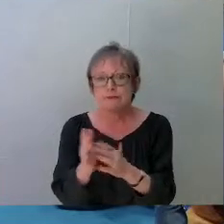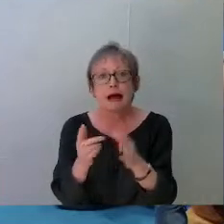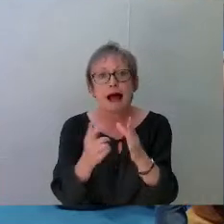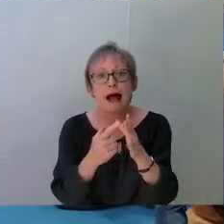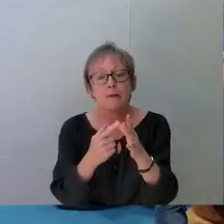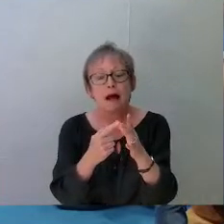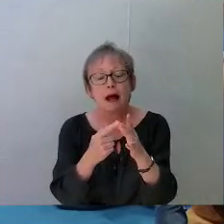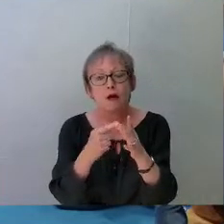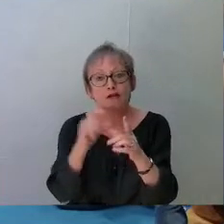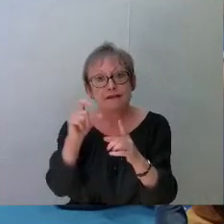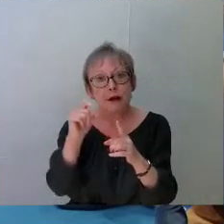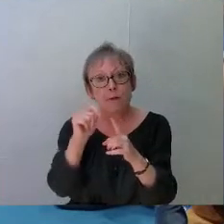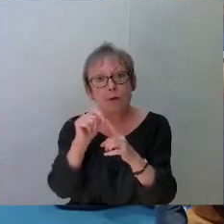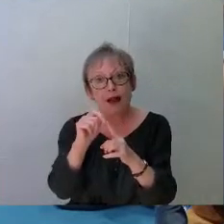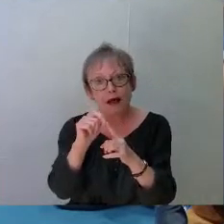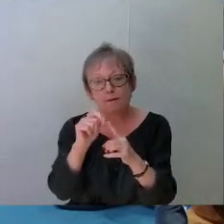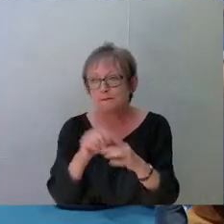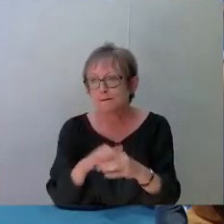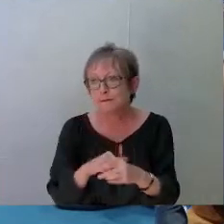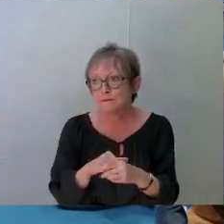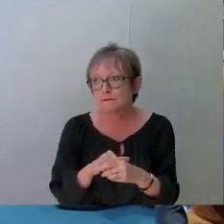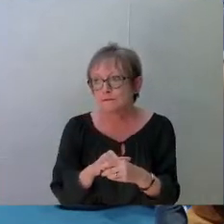Alba Pascual Clavel.